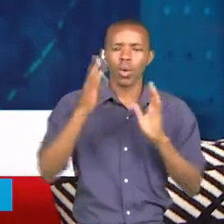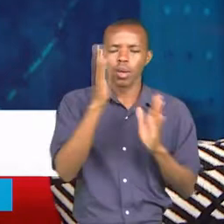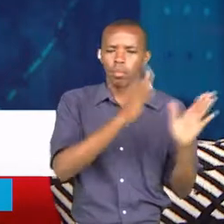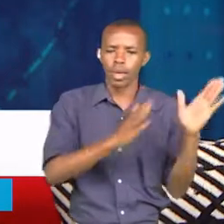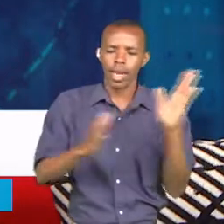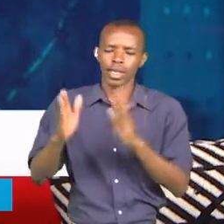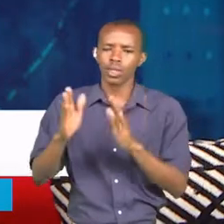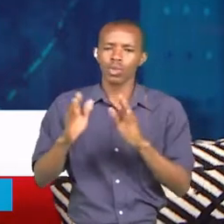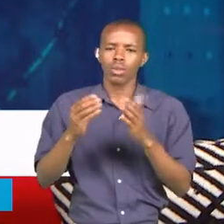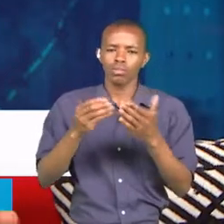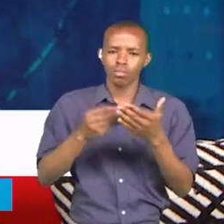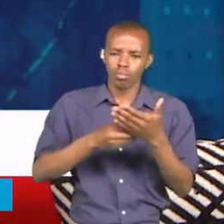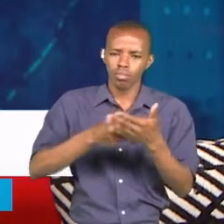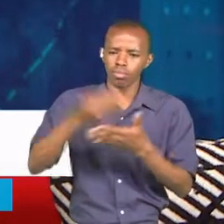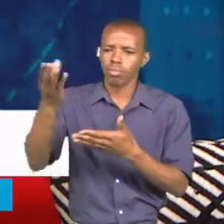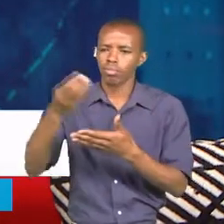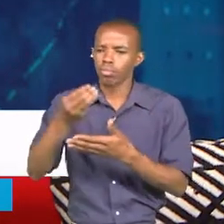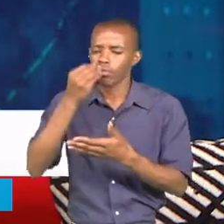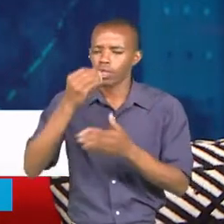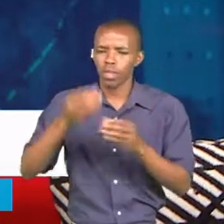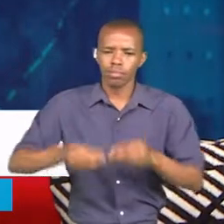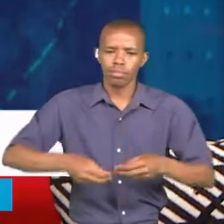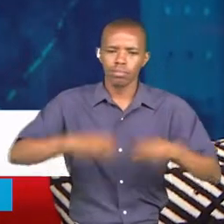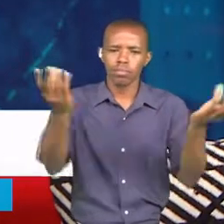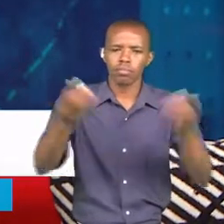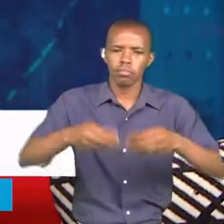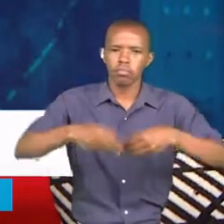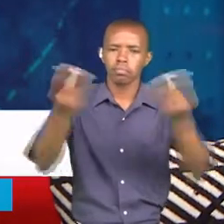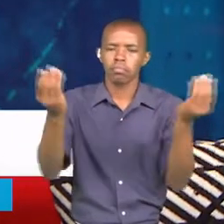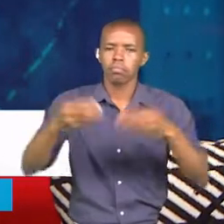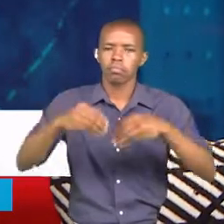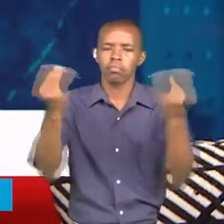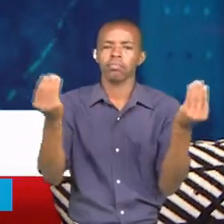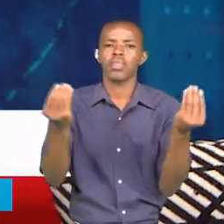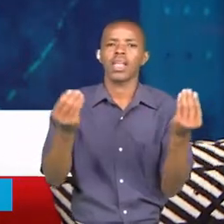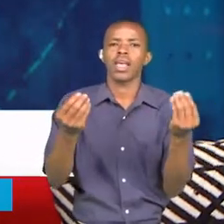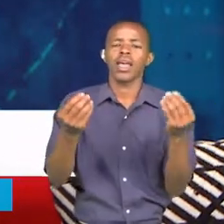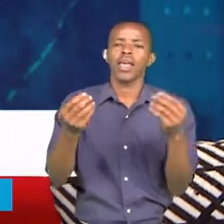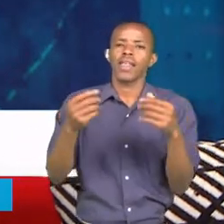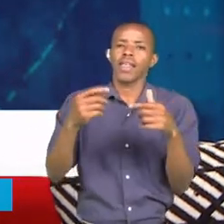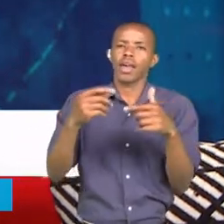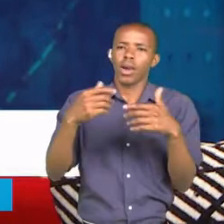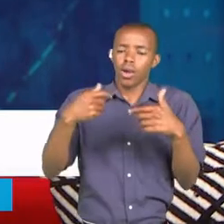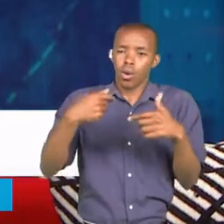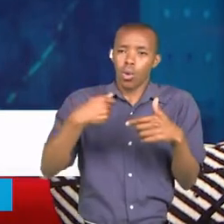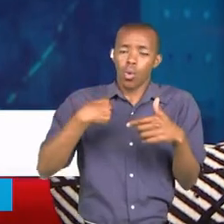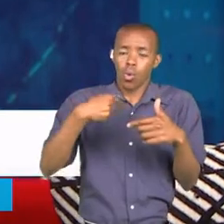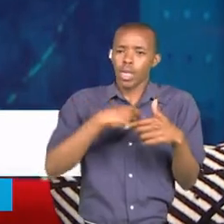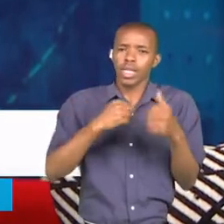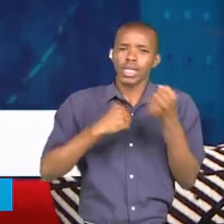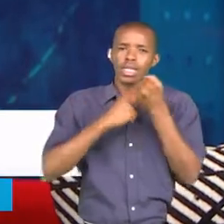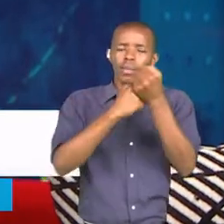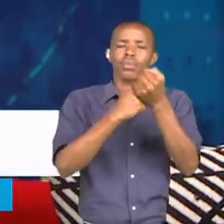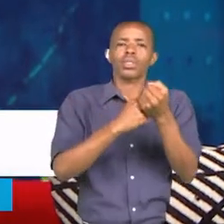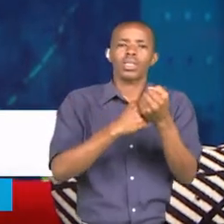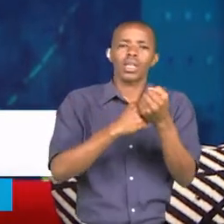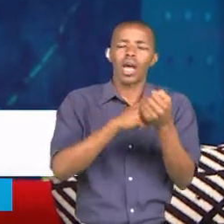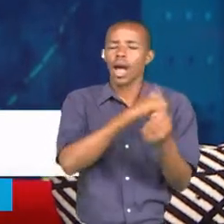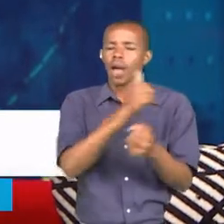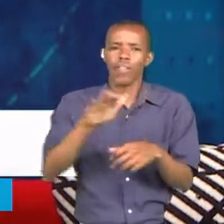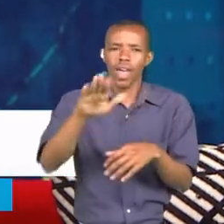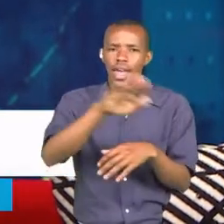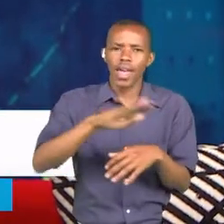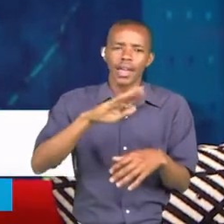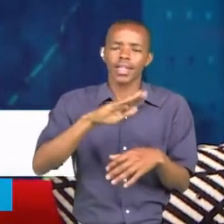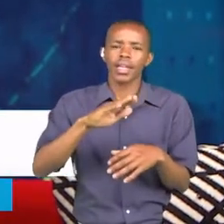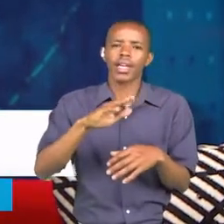food. Like we take food and distribute to those people, and in with support with the other sectors that I had,